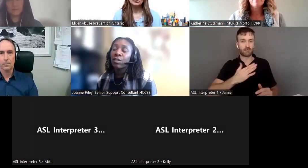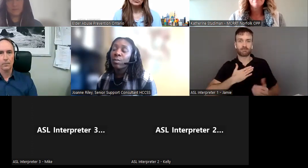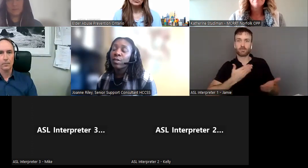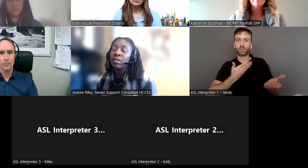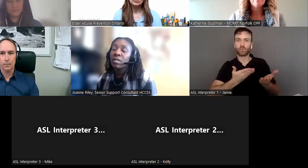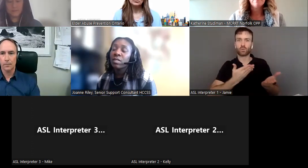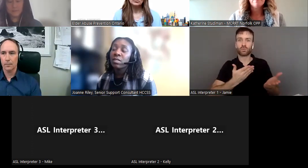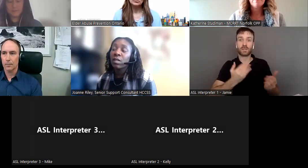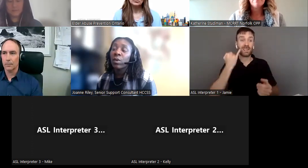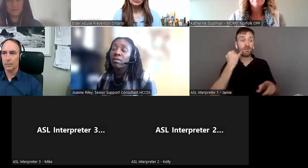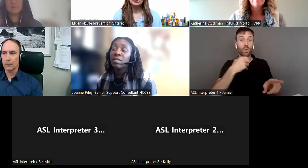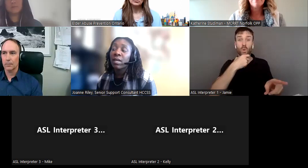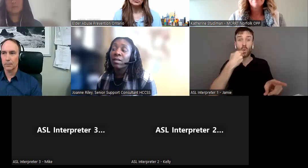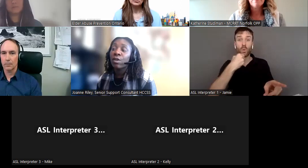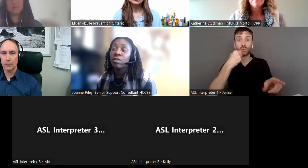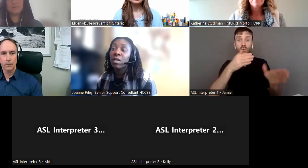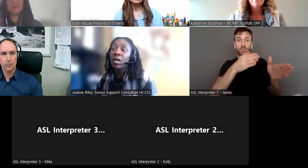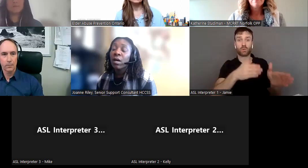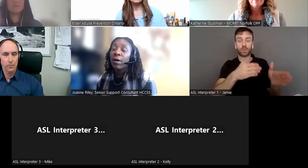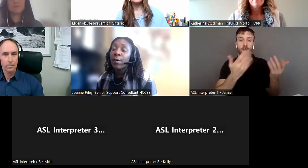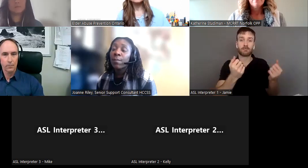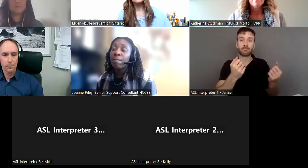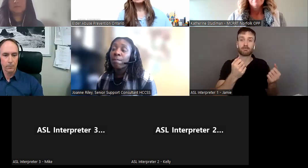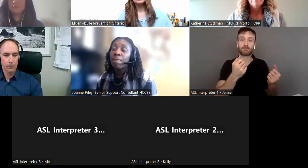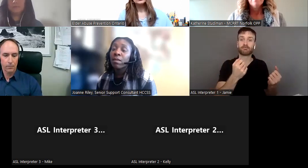an elderly person is dealing with, say, an adult,